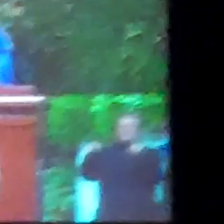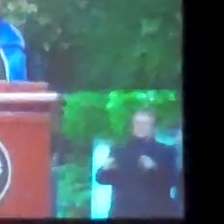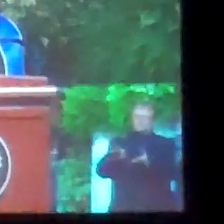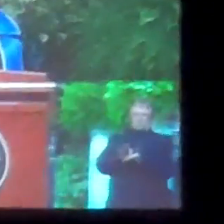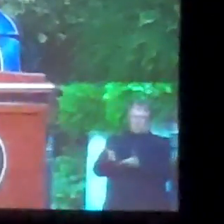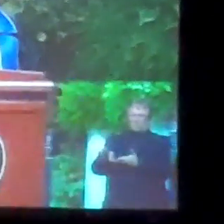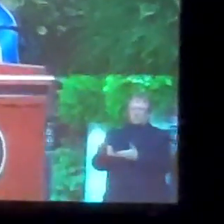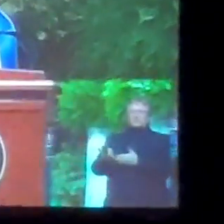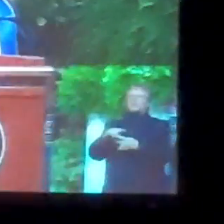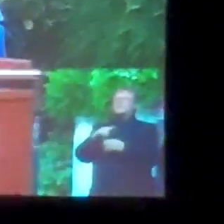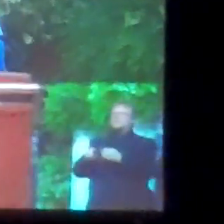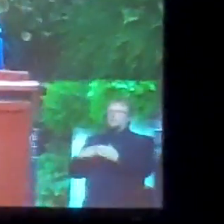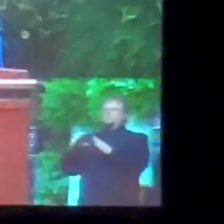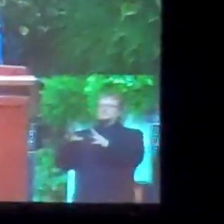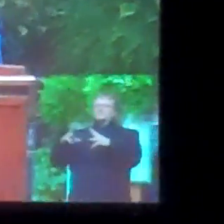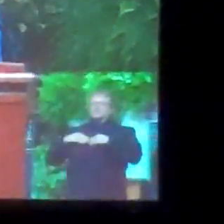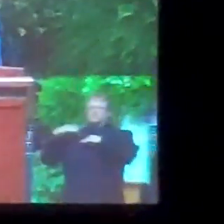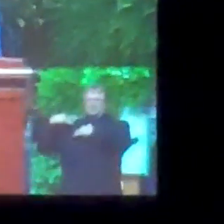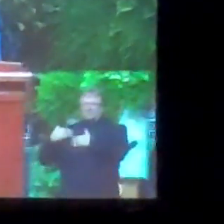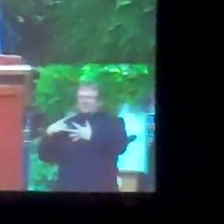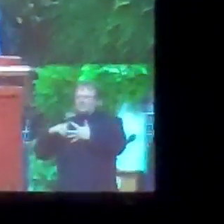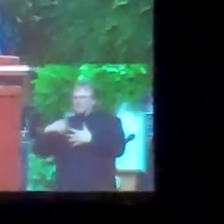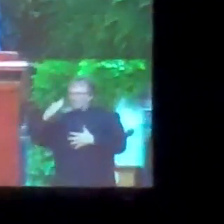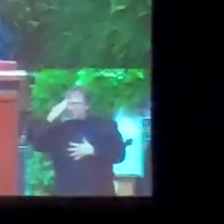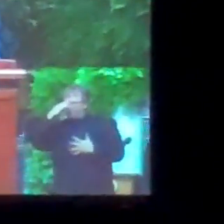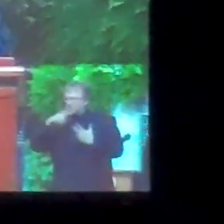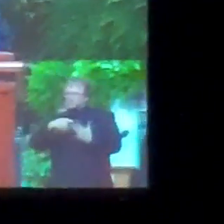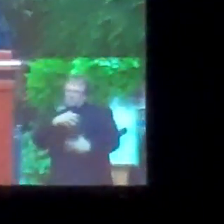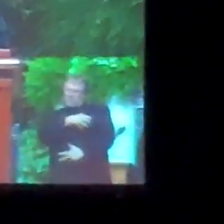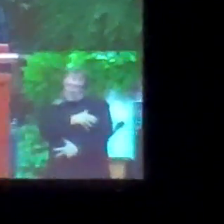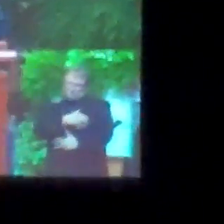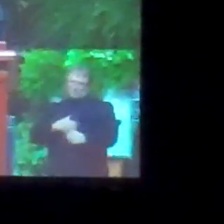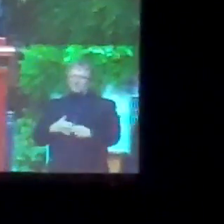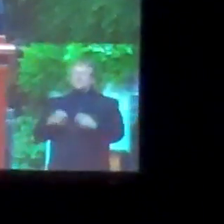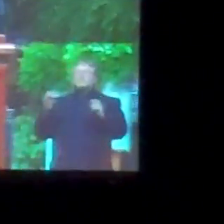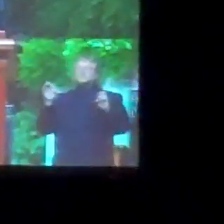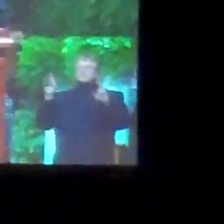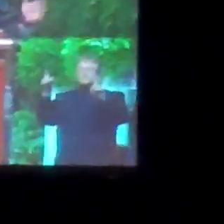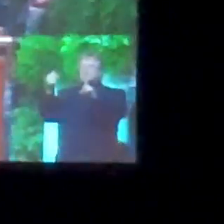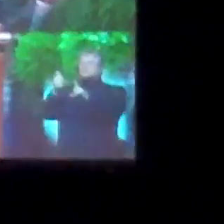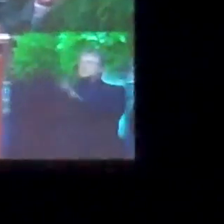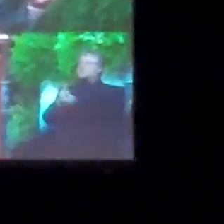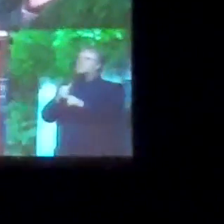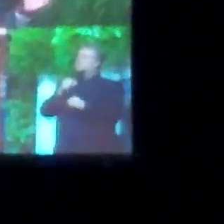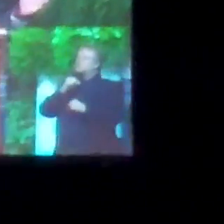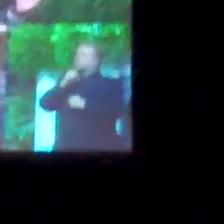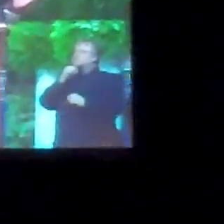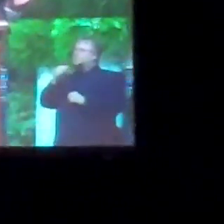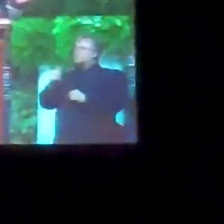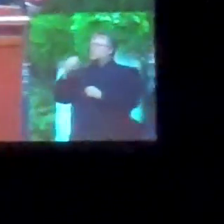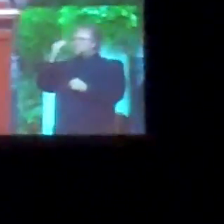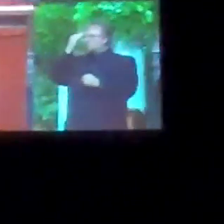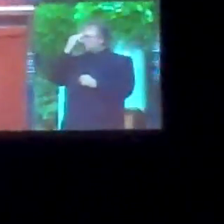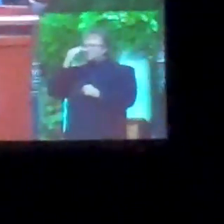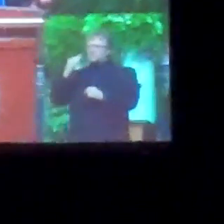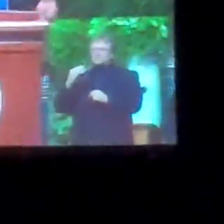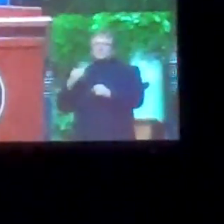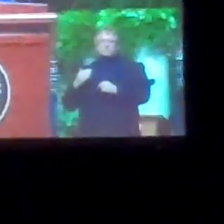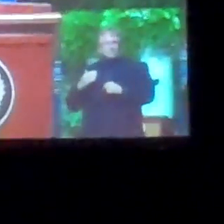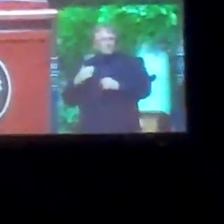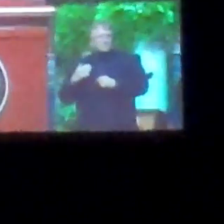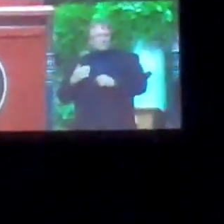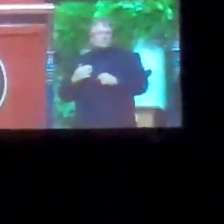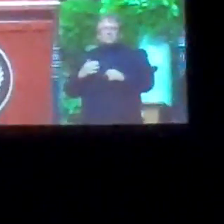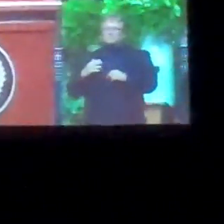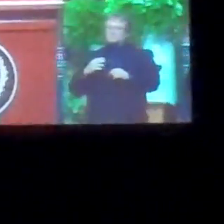It's about accountability, knowledge, power. Education is not only knowing the greater force, but being the